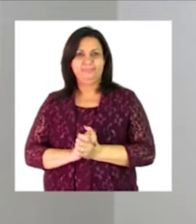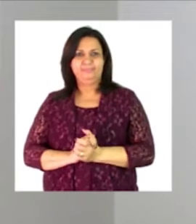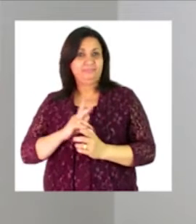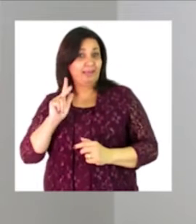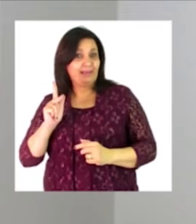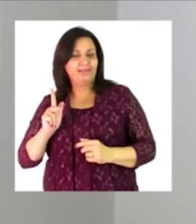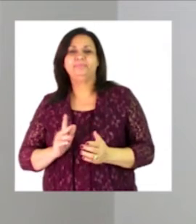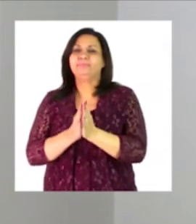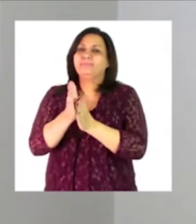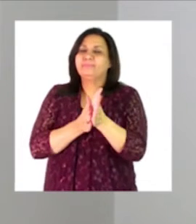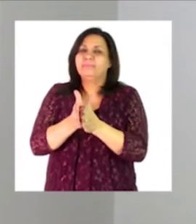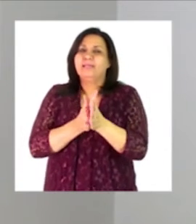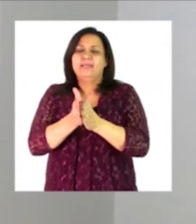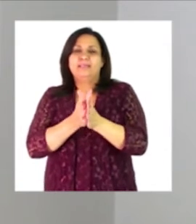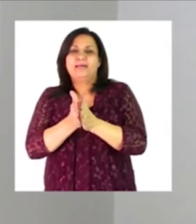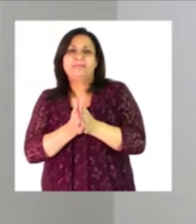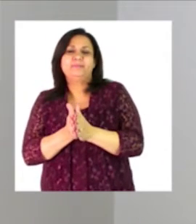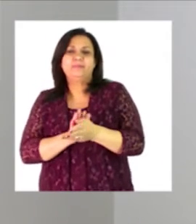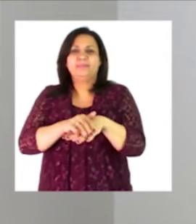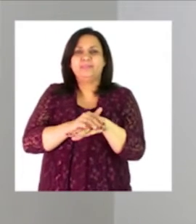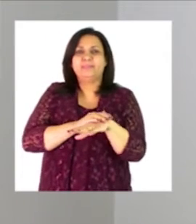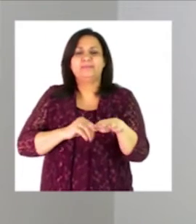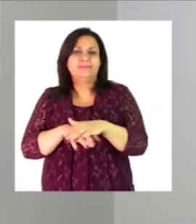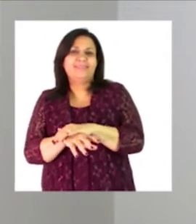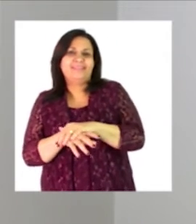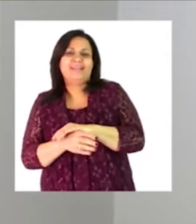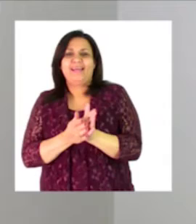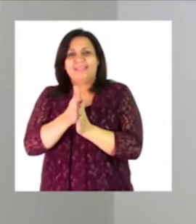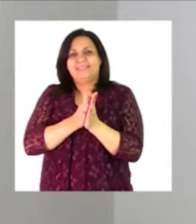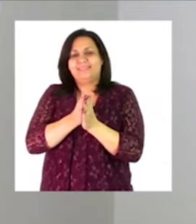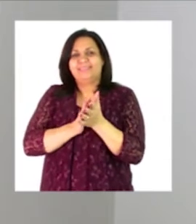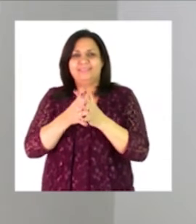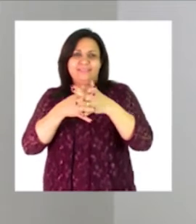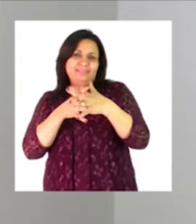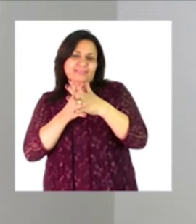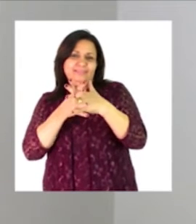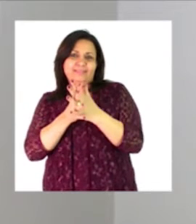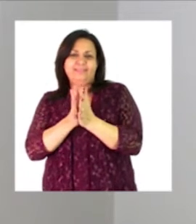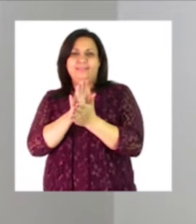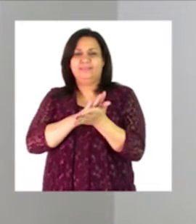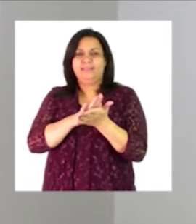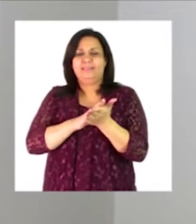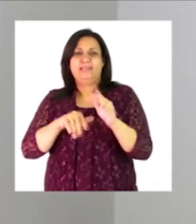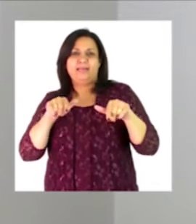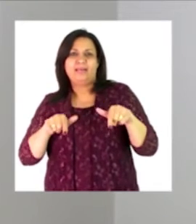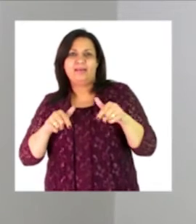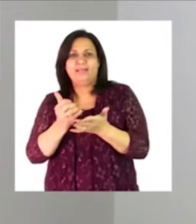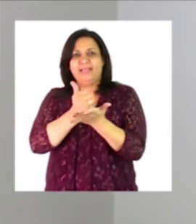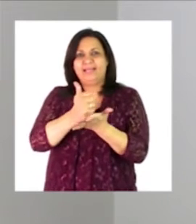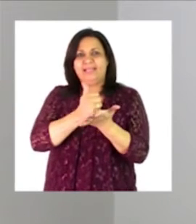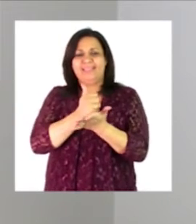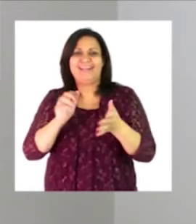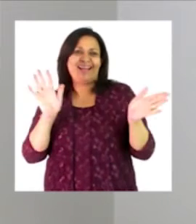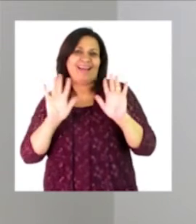sanitized. Rub, rub, rub your hands back, inside and forth. Now